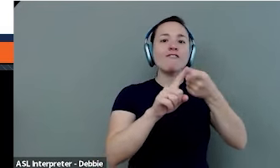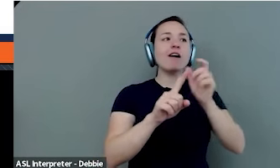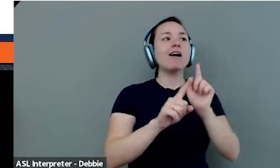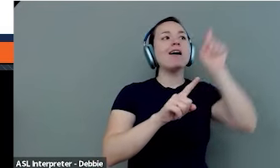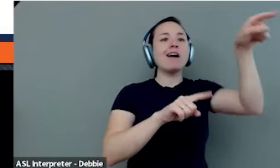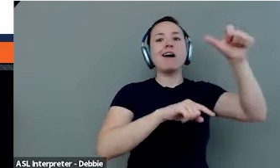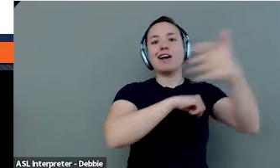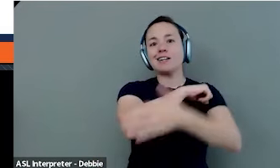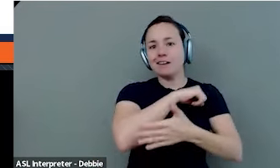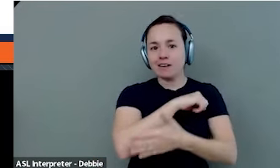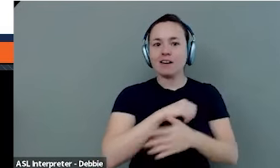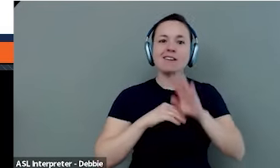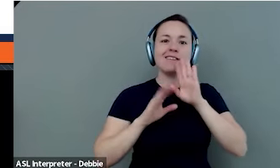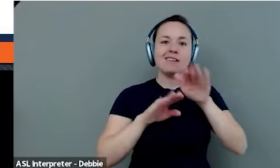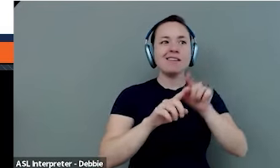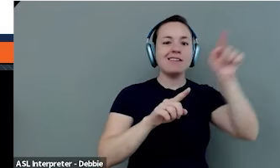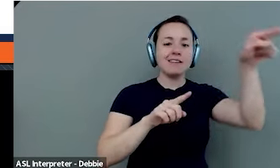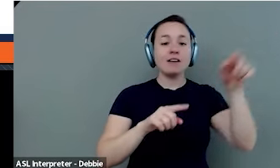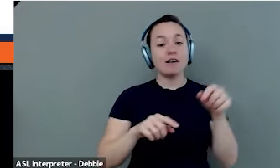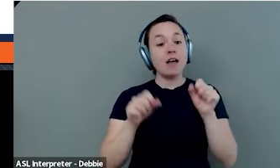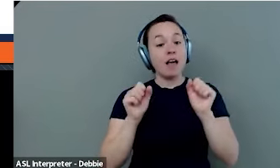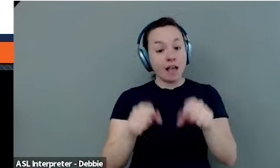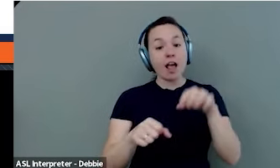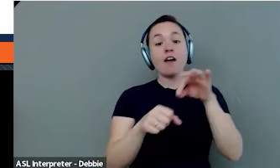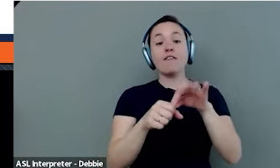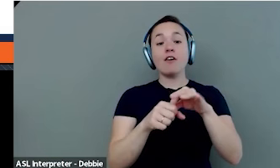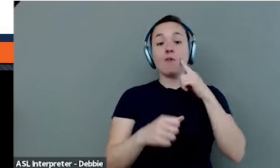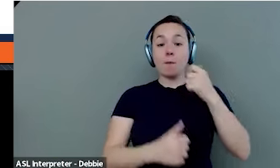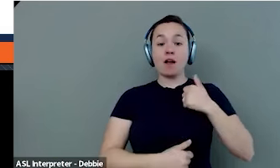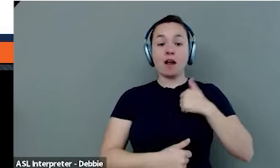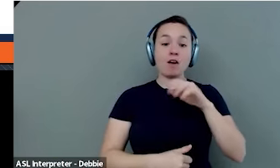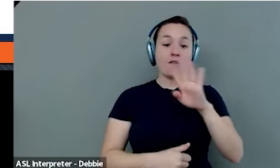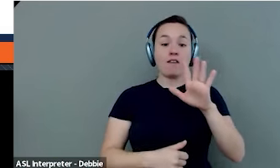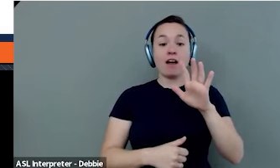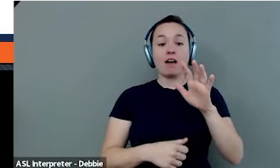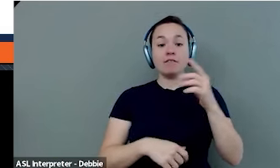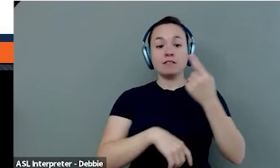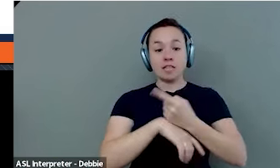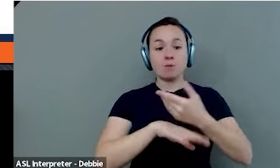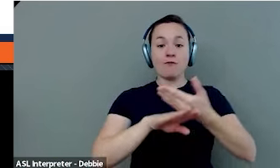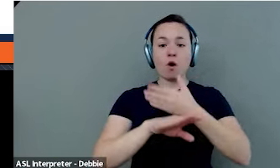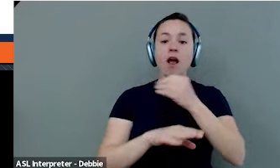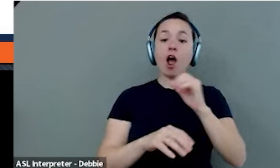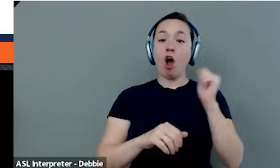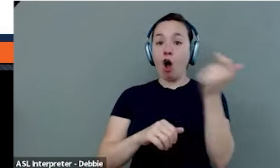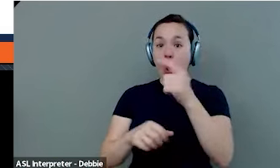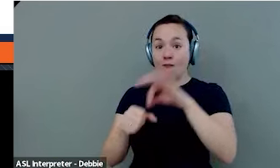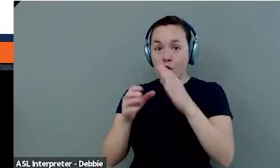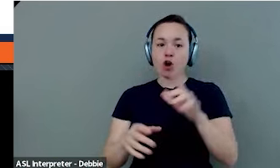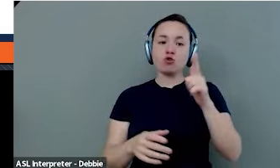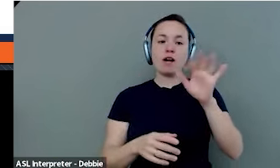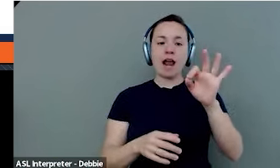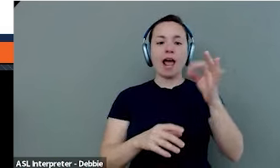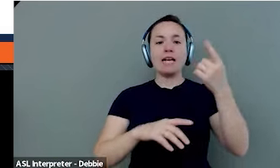voters starting 29 days before Election Day. RAVBM is translated in Alameda County's 5